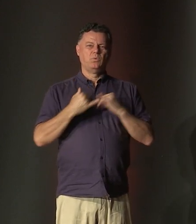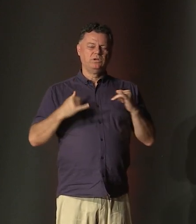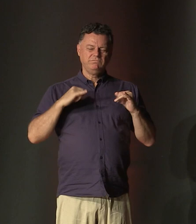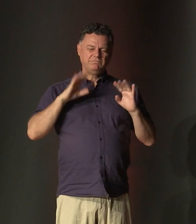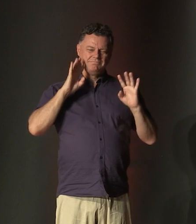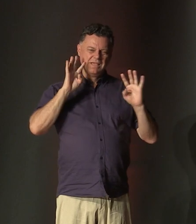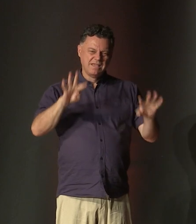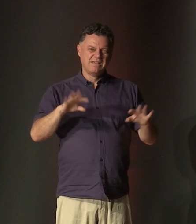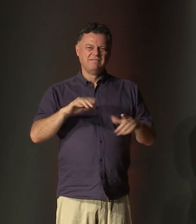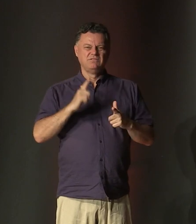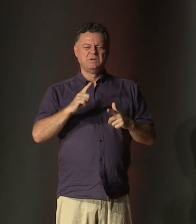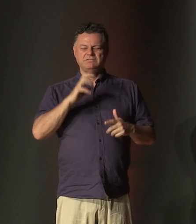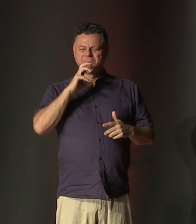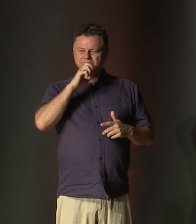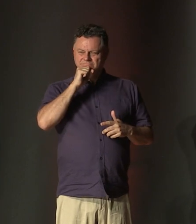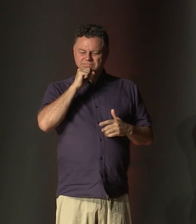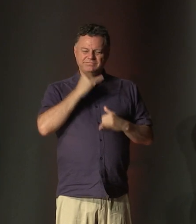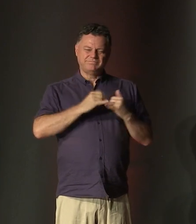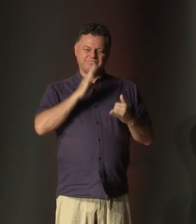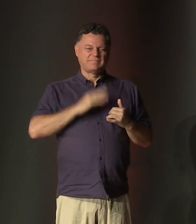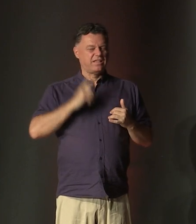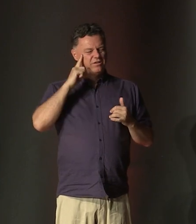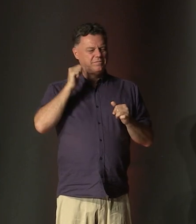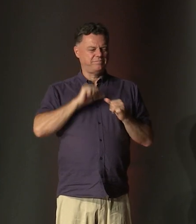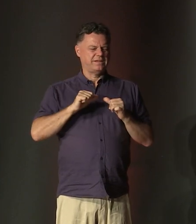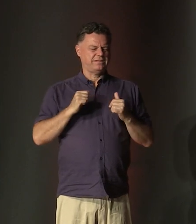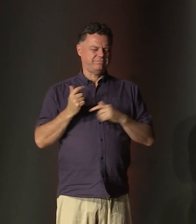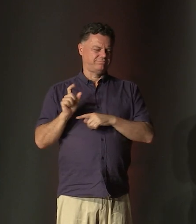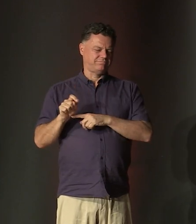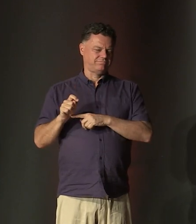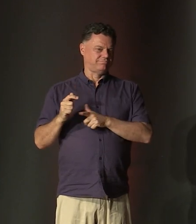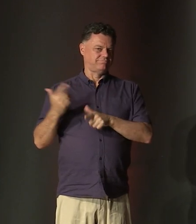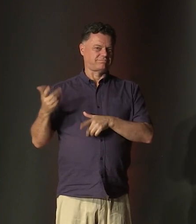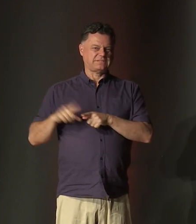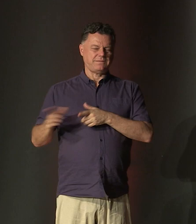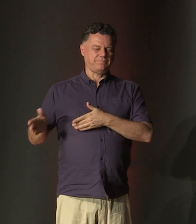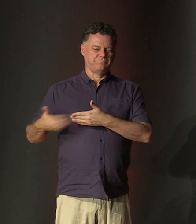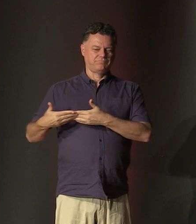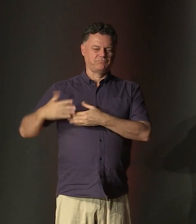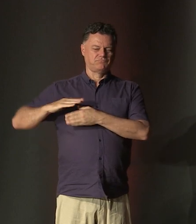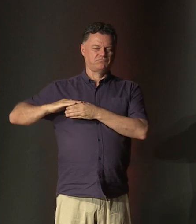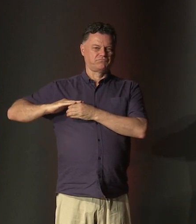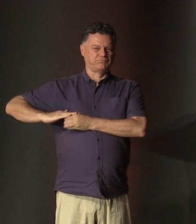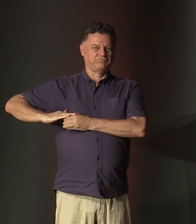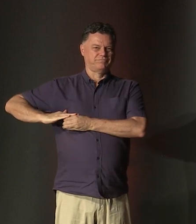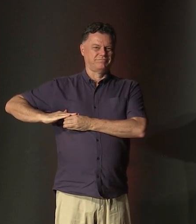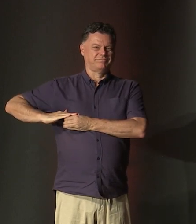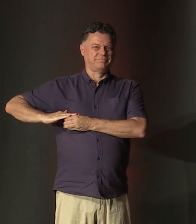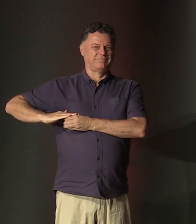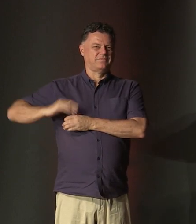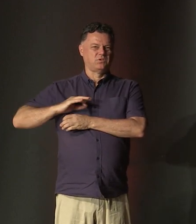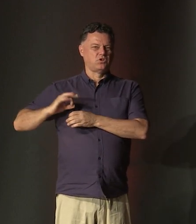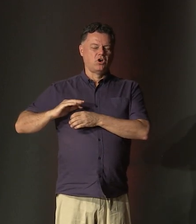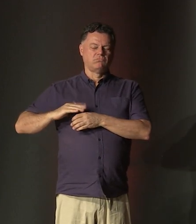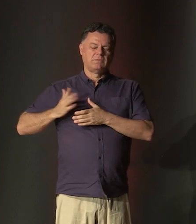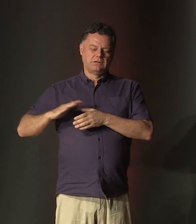much. Better, I thought, to not even go there. We can often have fears